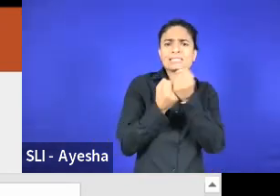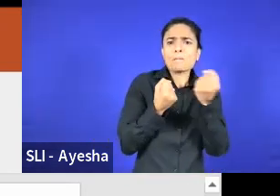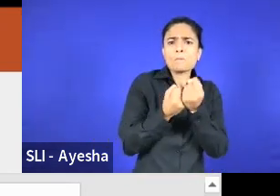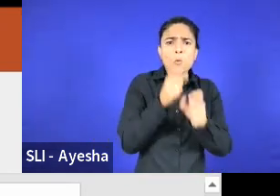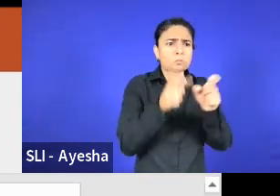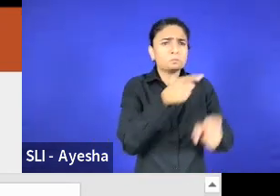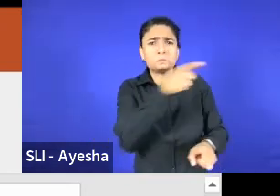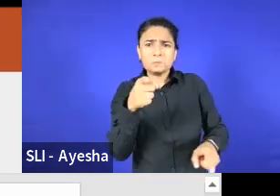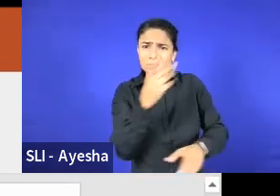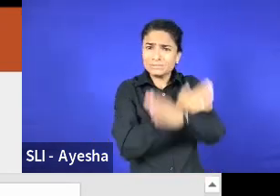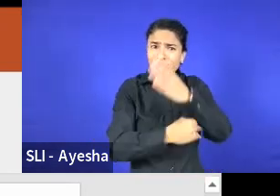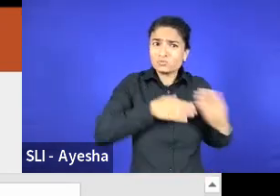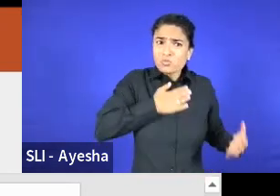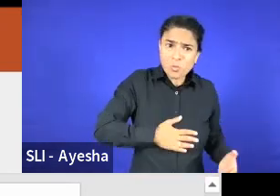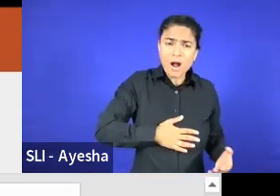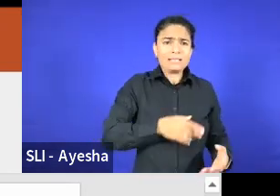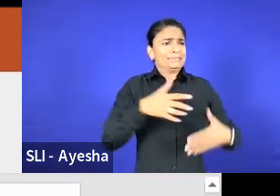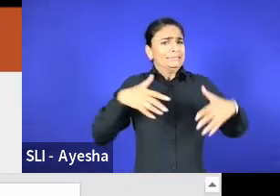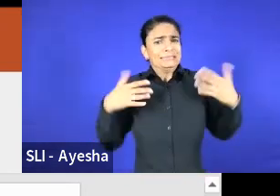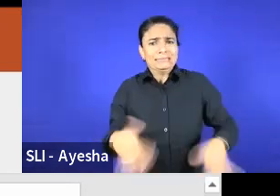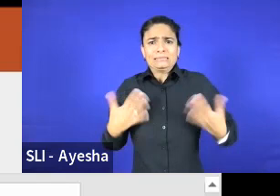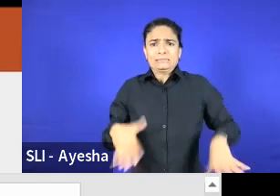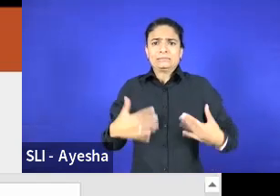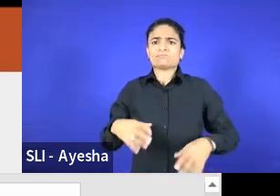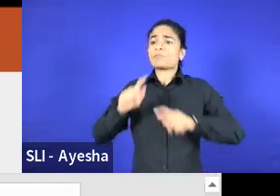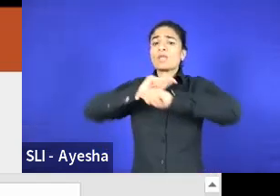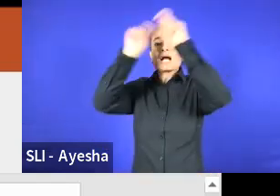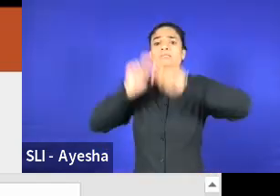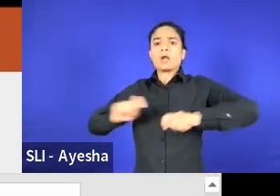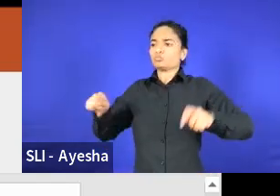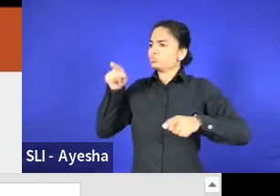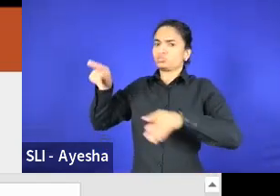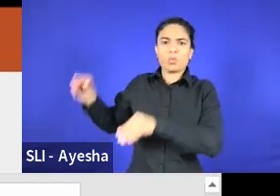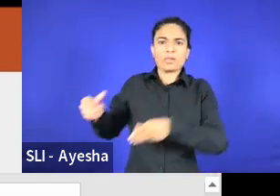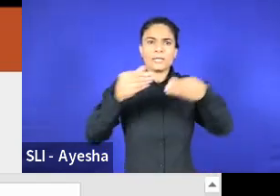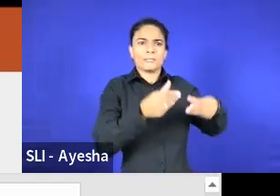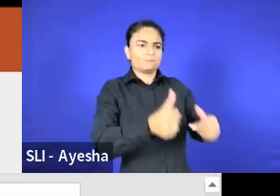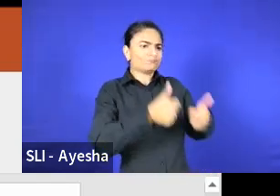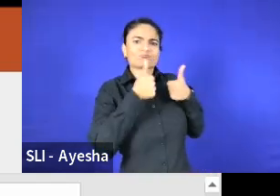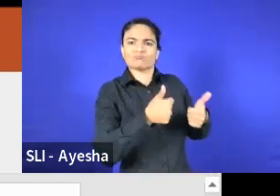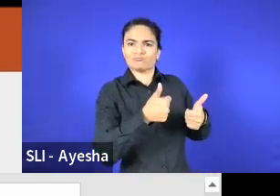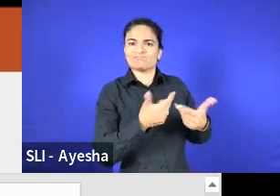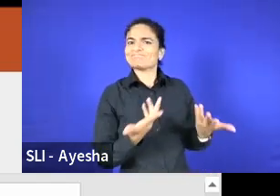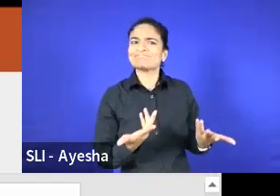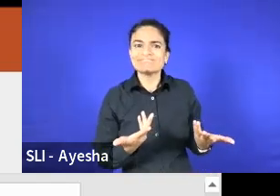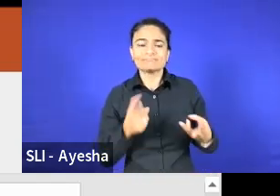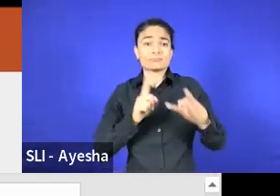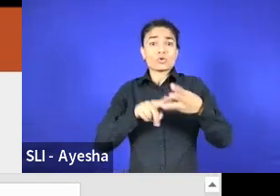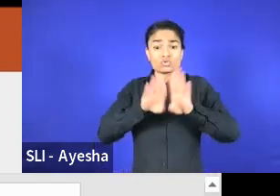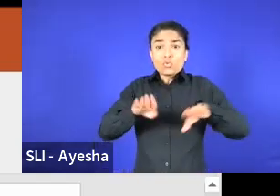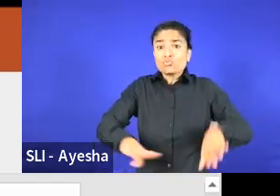captured in data collection, disability not linked to social